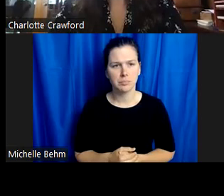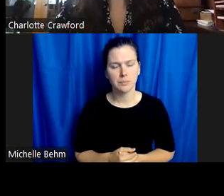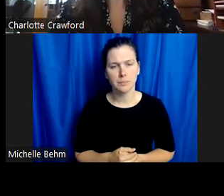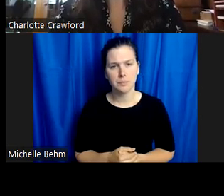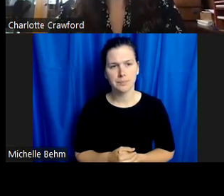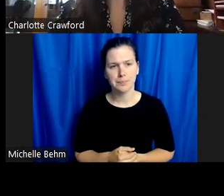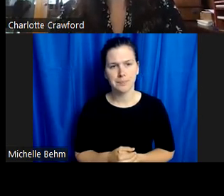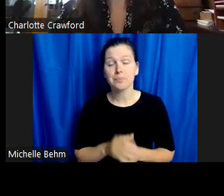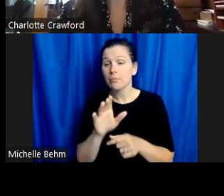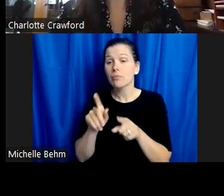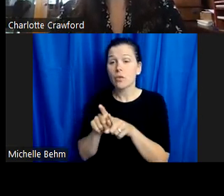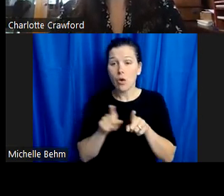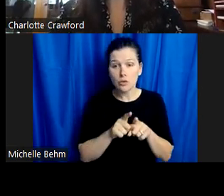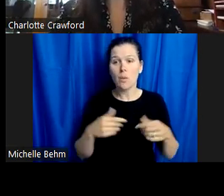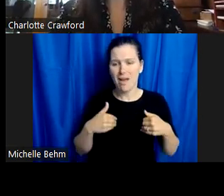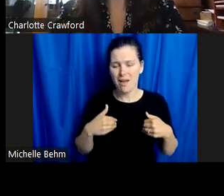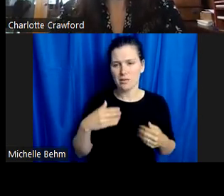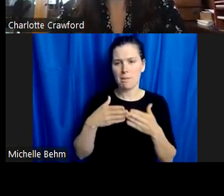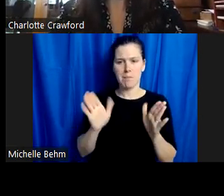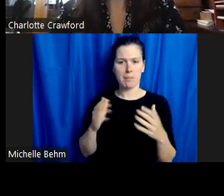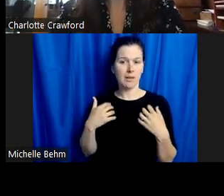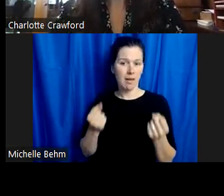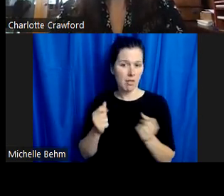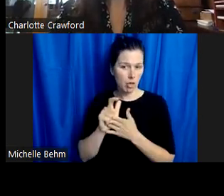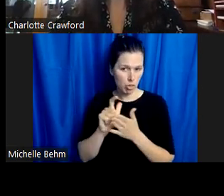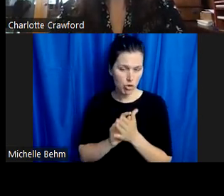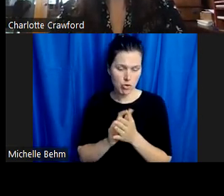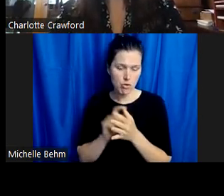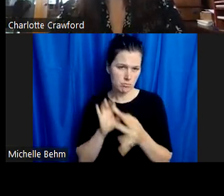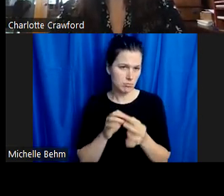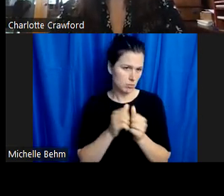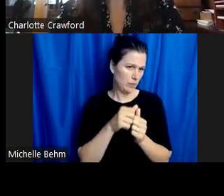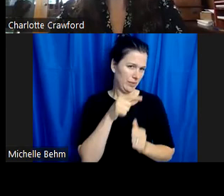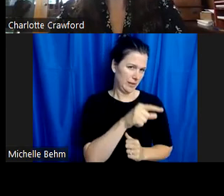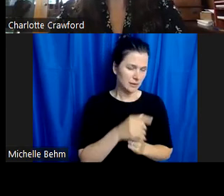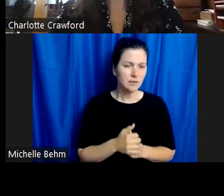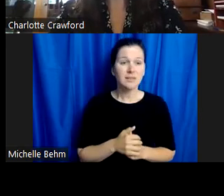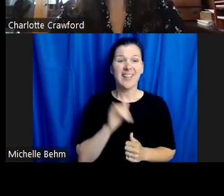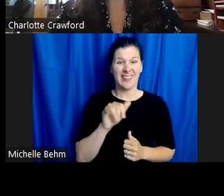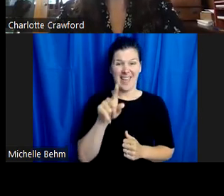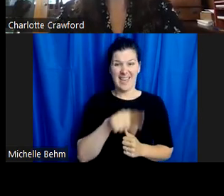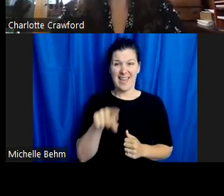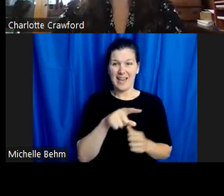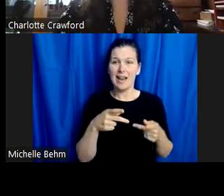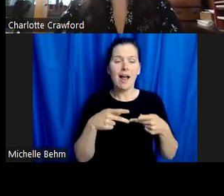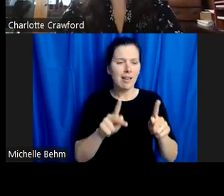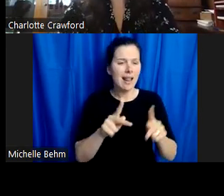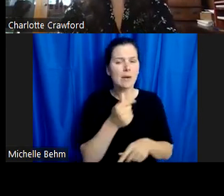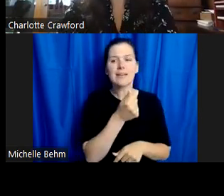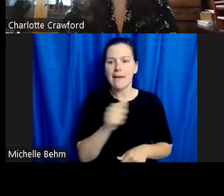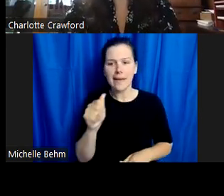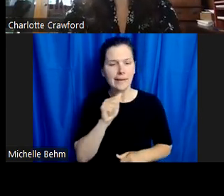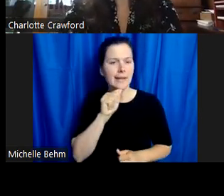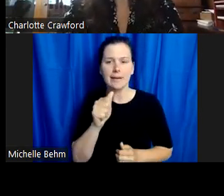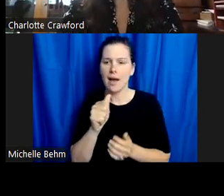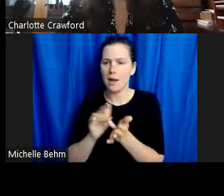There's also a public health law that comes with this. This one allows any non-medical person to administer the